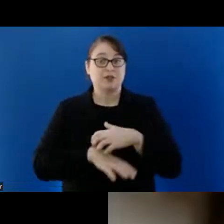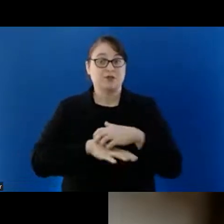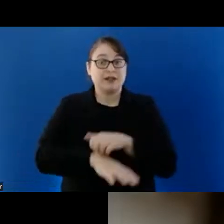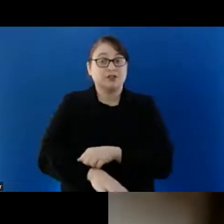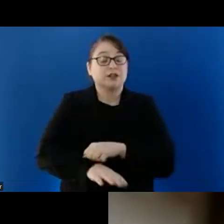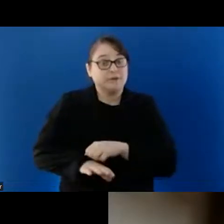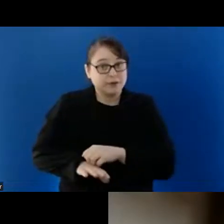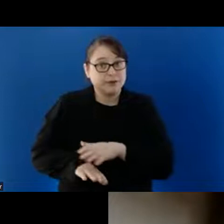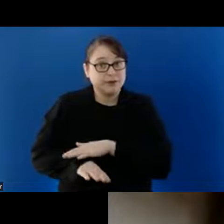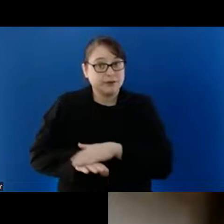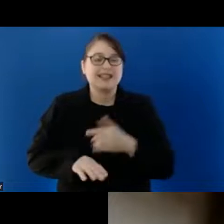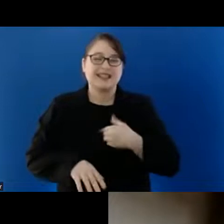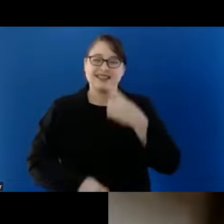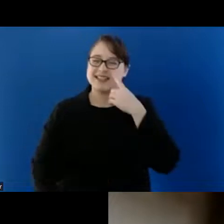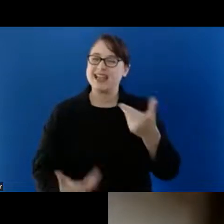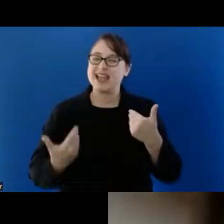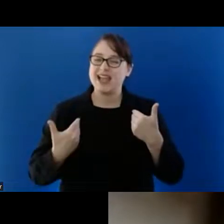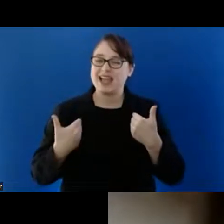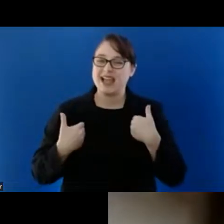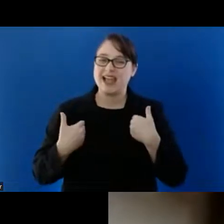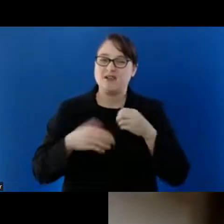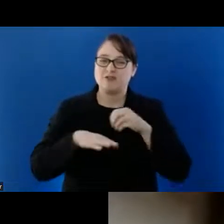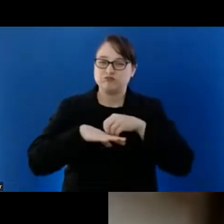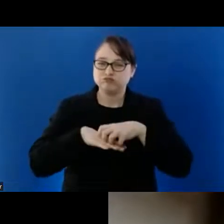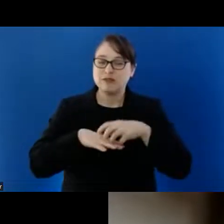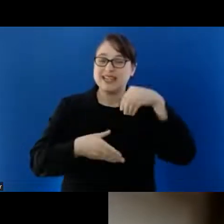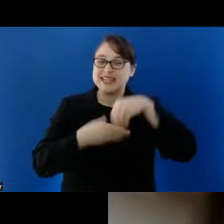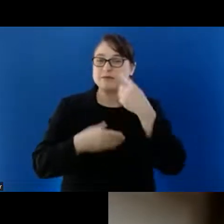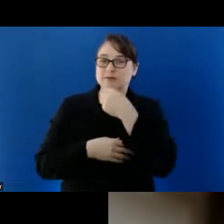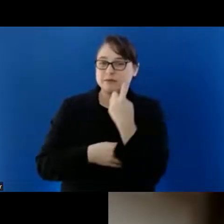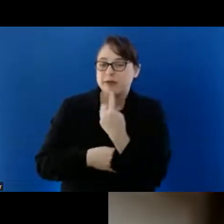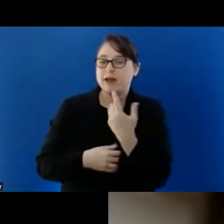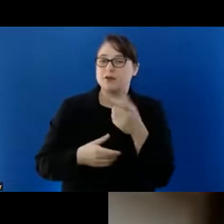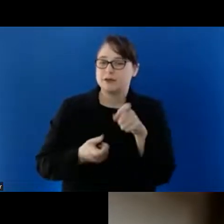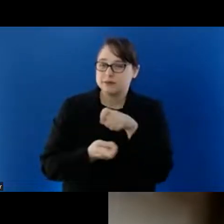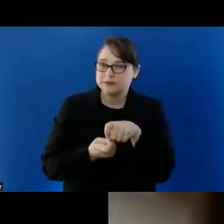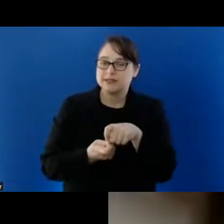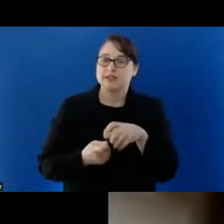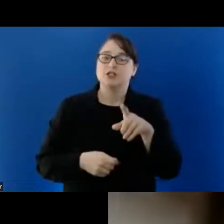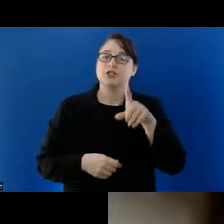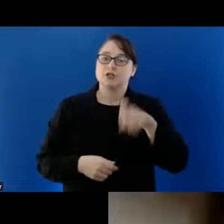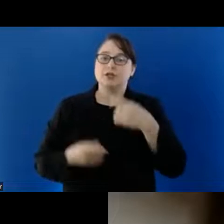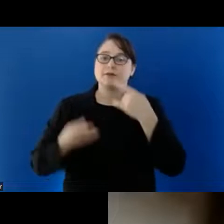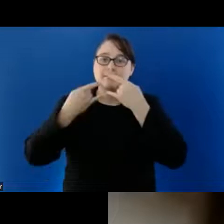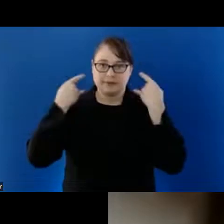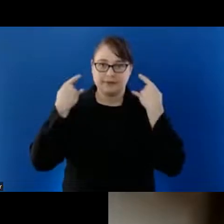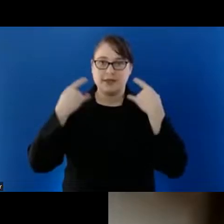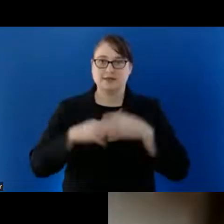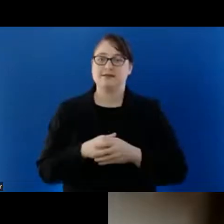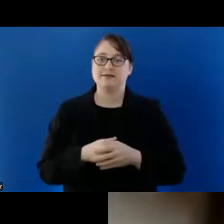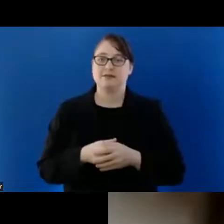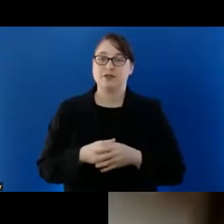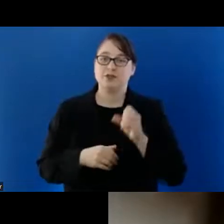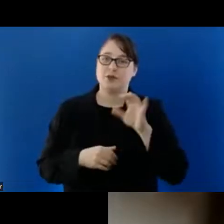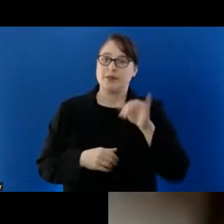in their mouth, especially, they should be wearing a mask. But if they think they have lesions in their mouth, especially, they should definitely be wearing a mask so that spittle